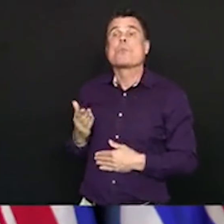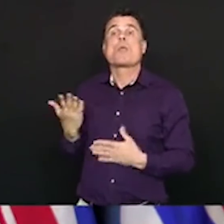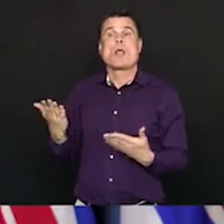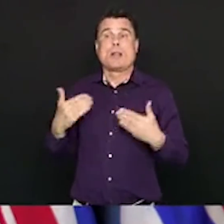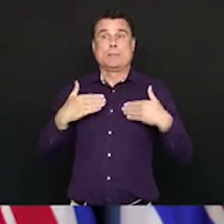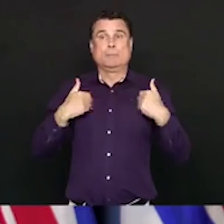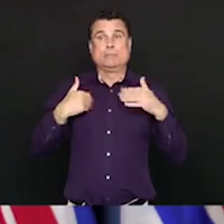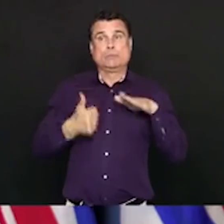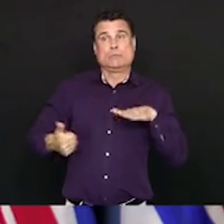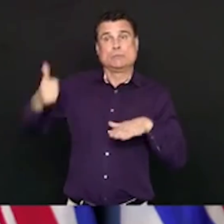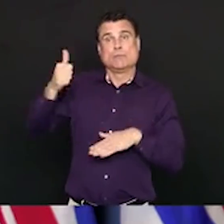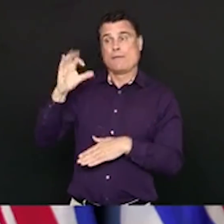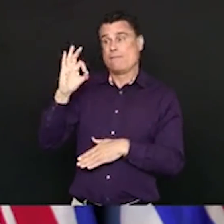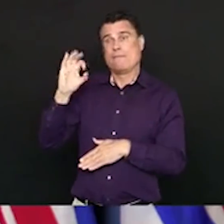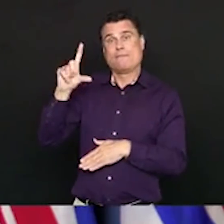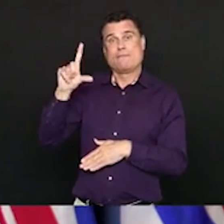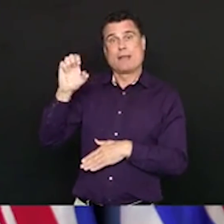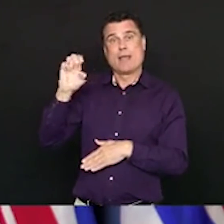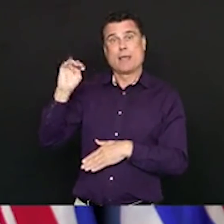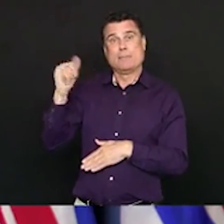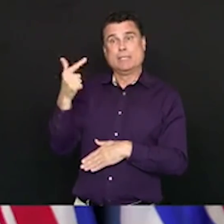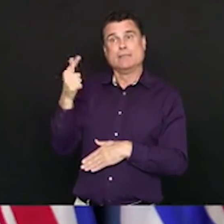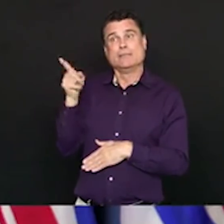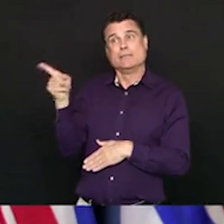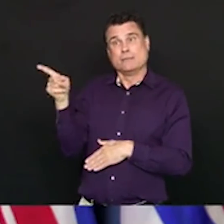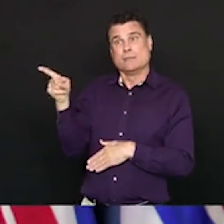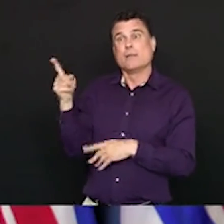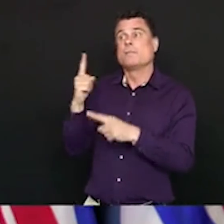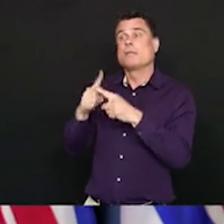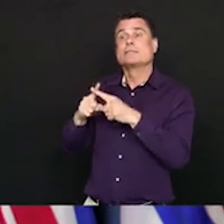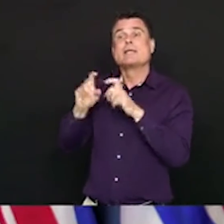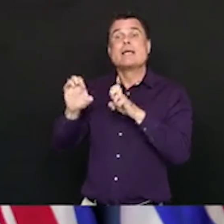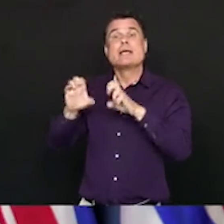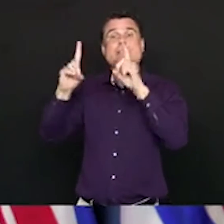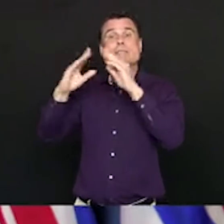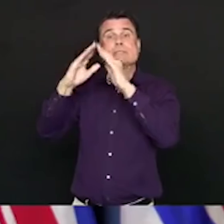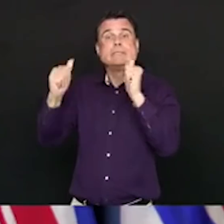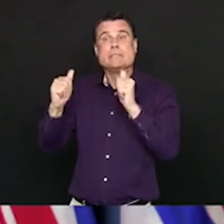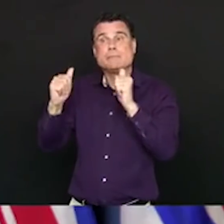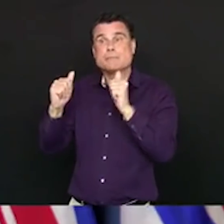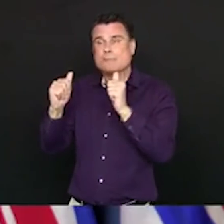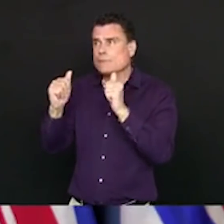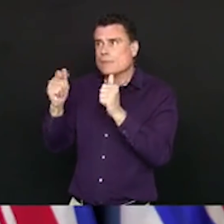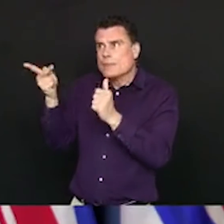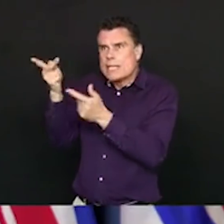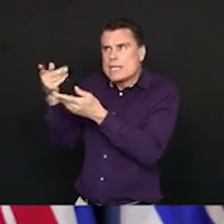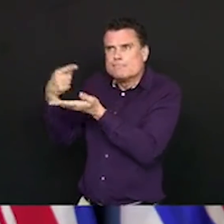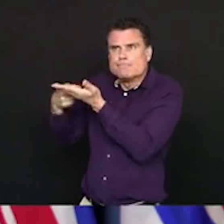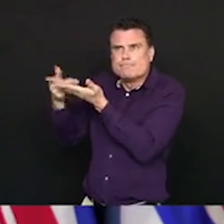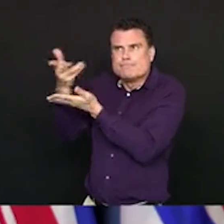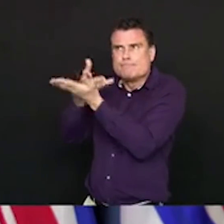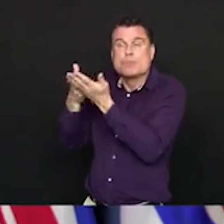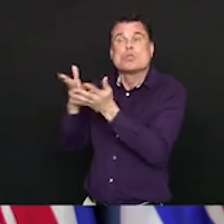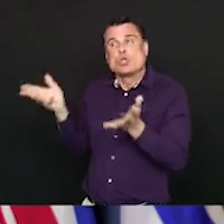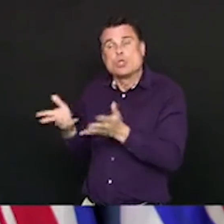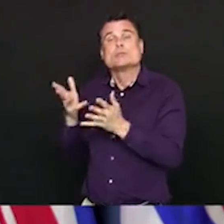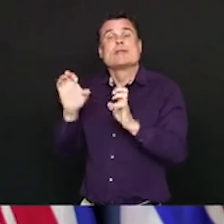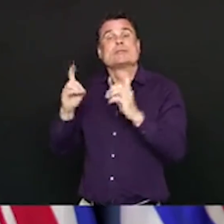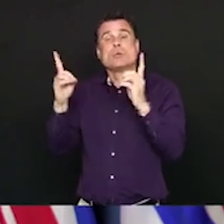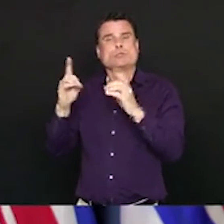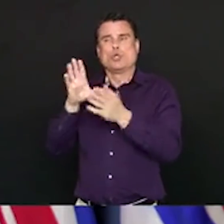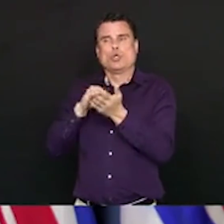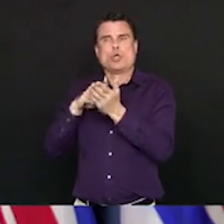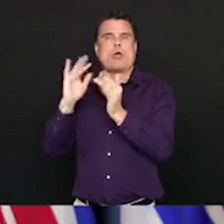get the online learning working in every corner of the province. We've seen some really good success, and again, a level of collaboration